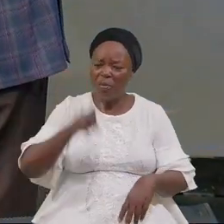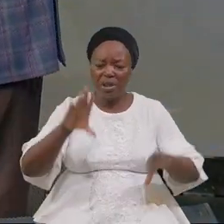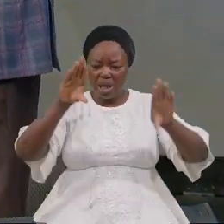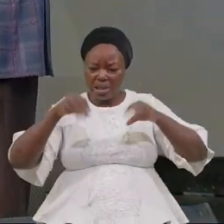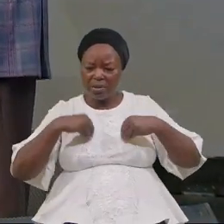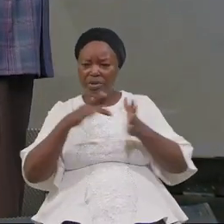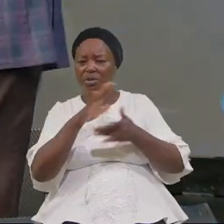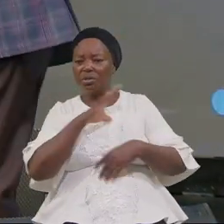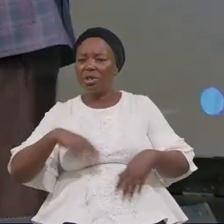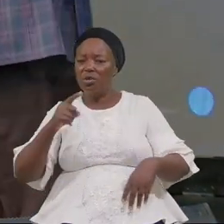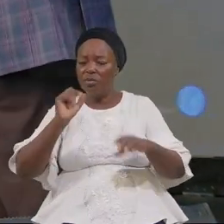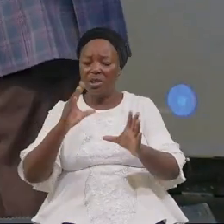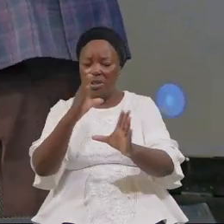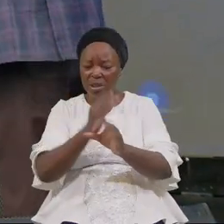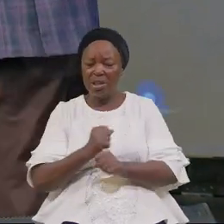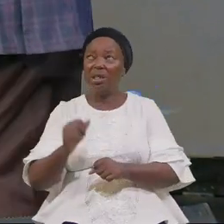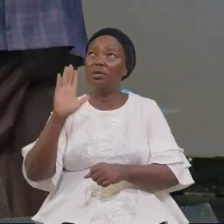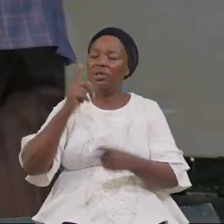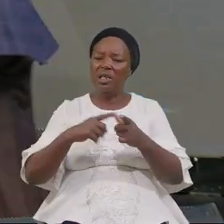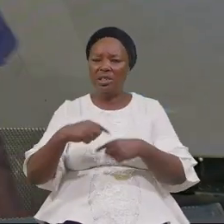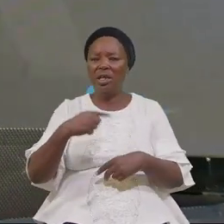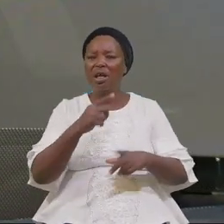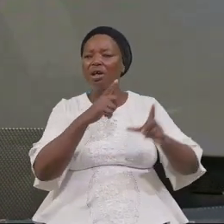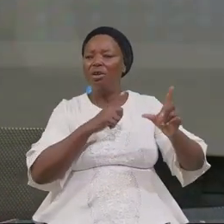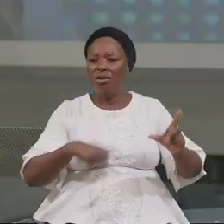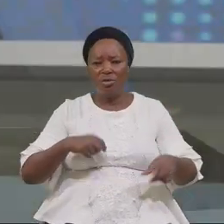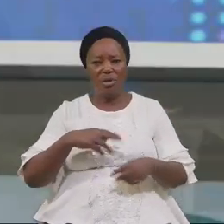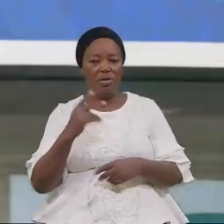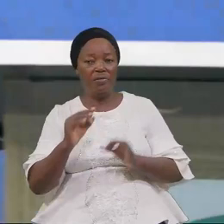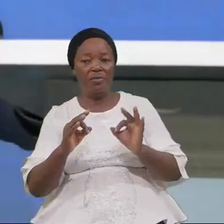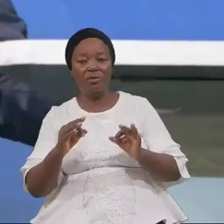him, Lord. If you make,